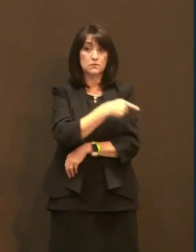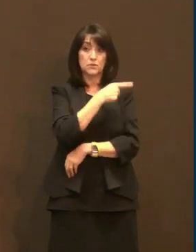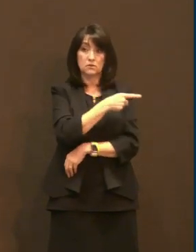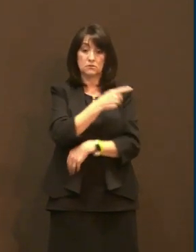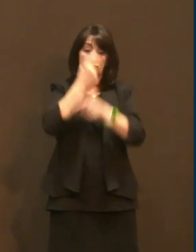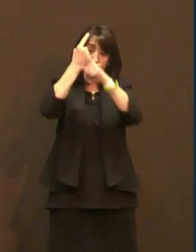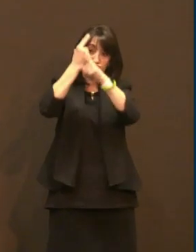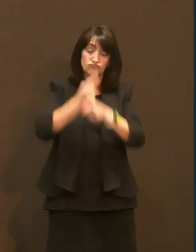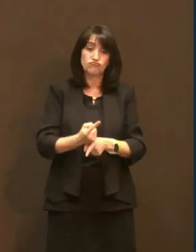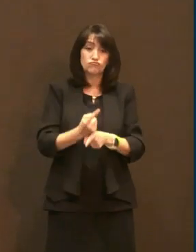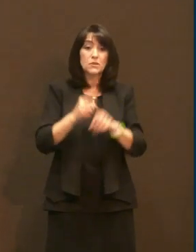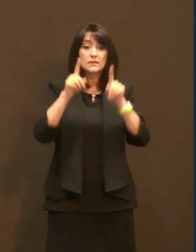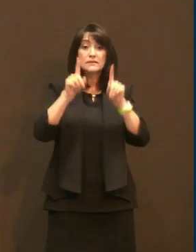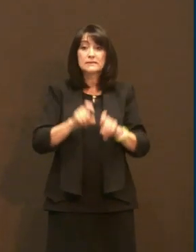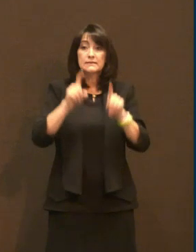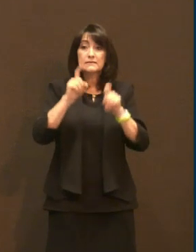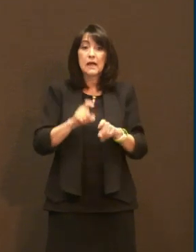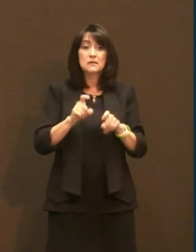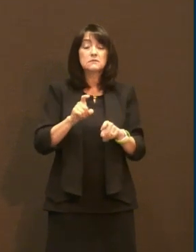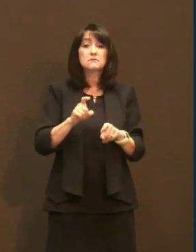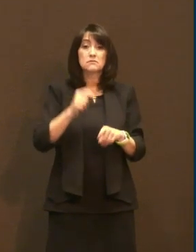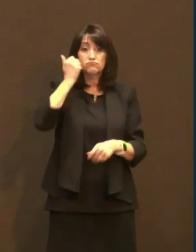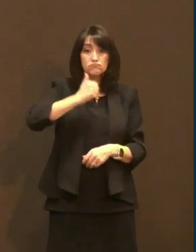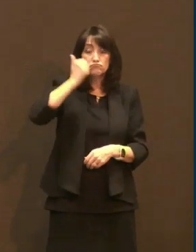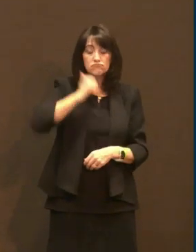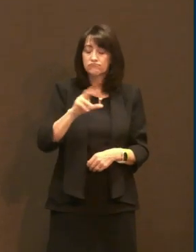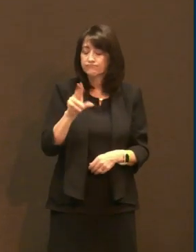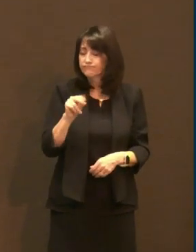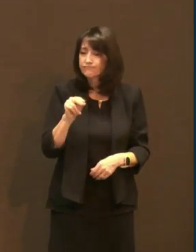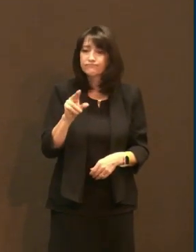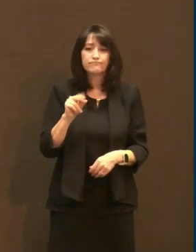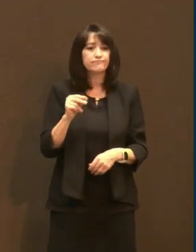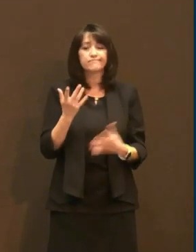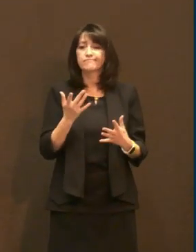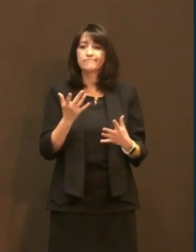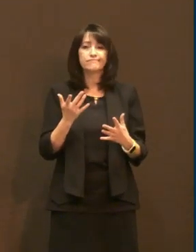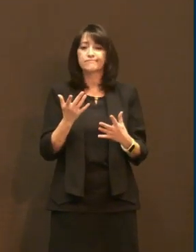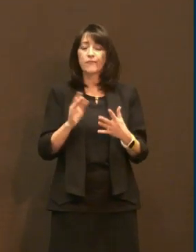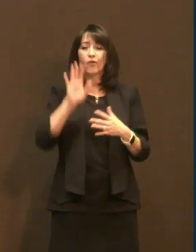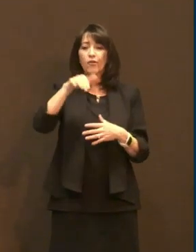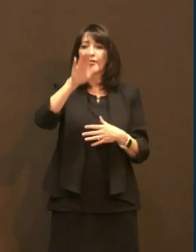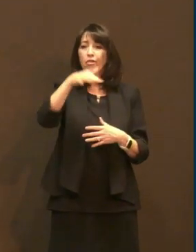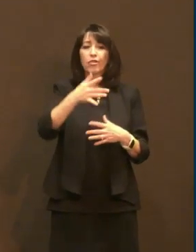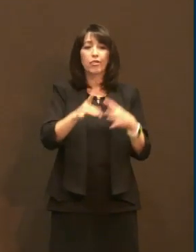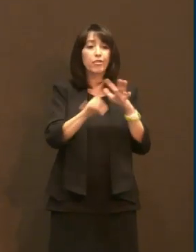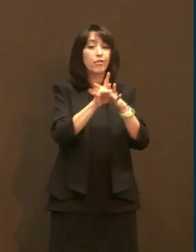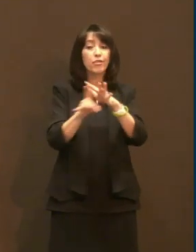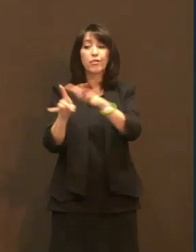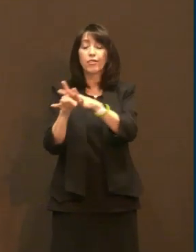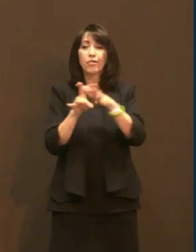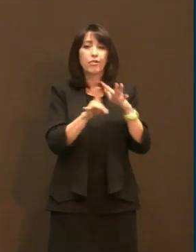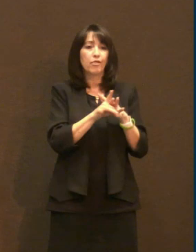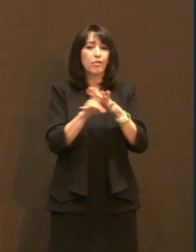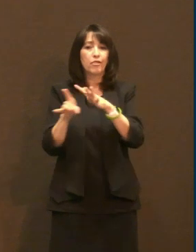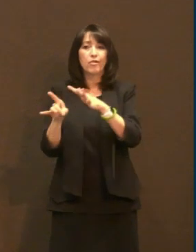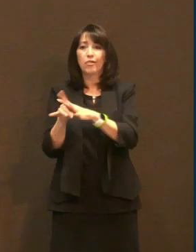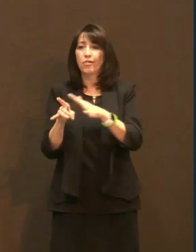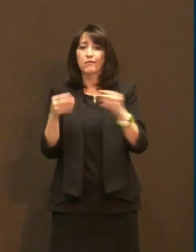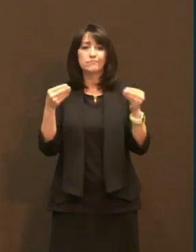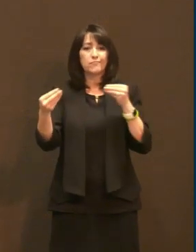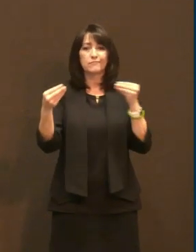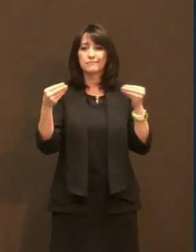in the days that they get results back. And so you can see the current hospitalizations remain a little flat